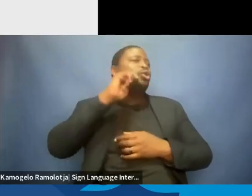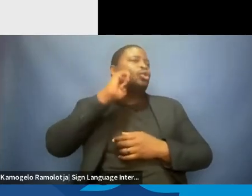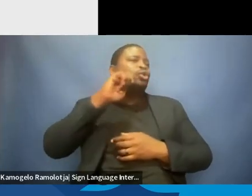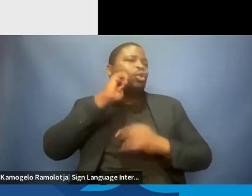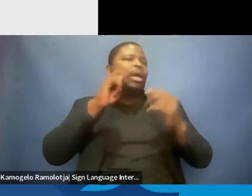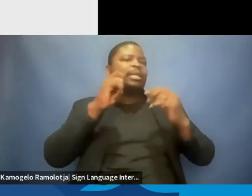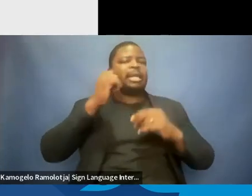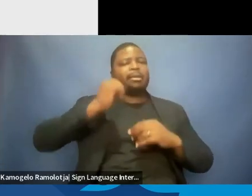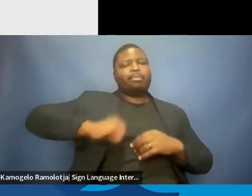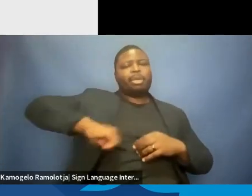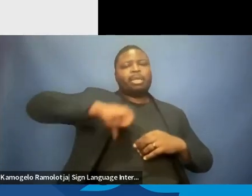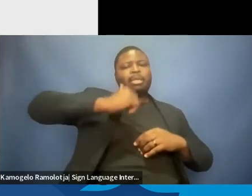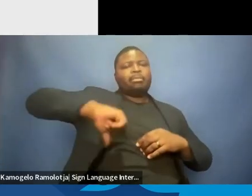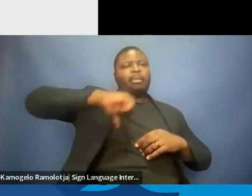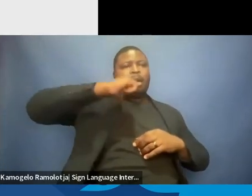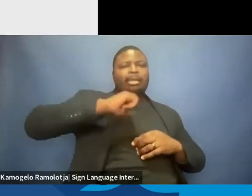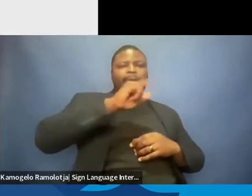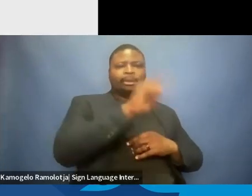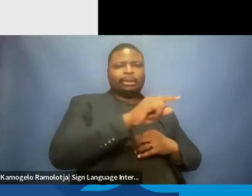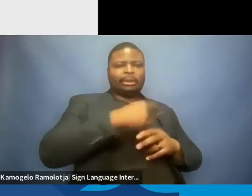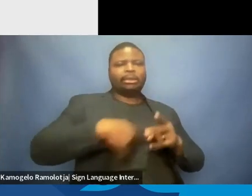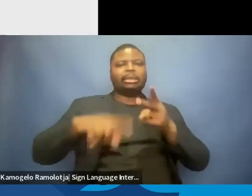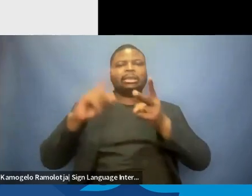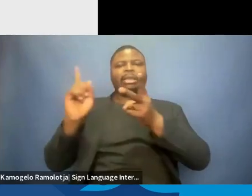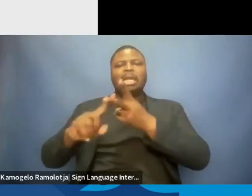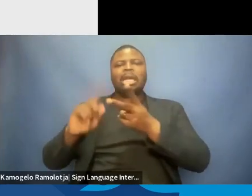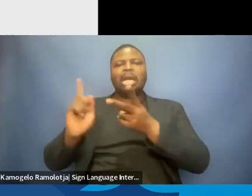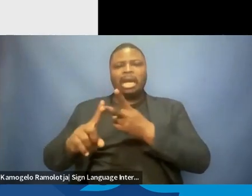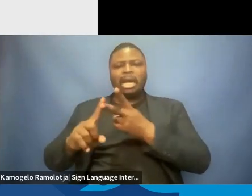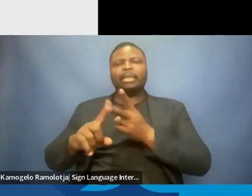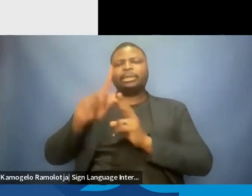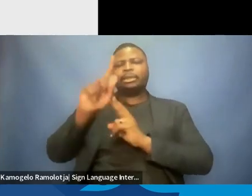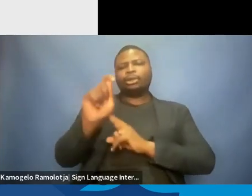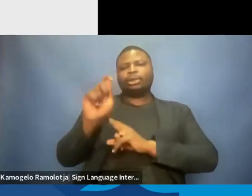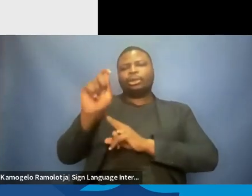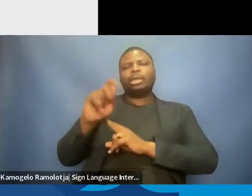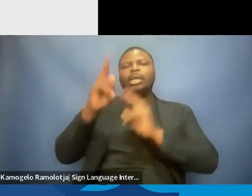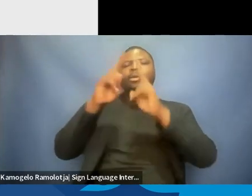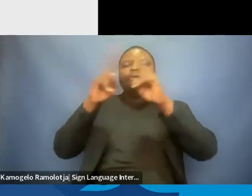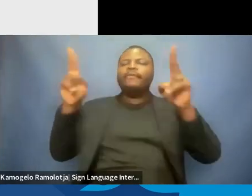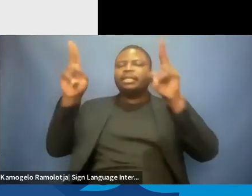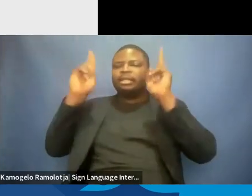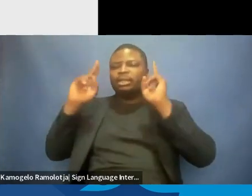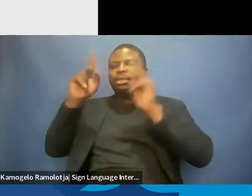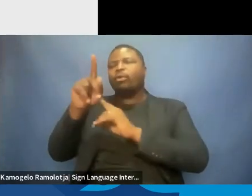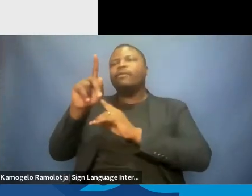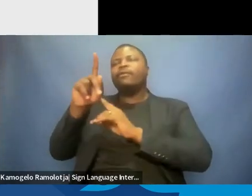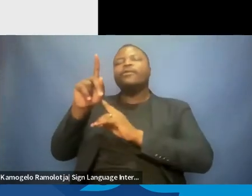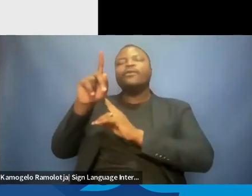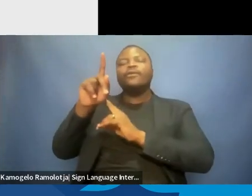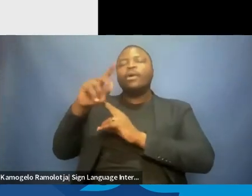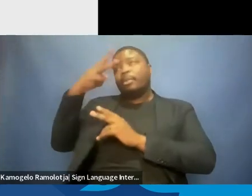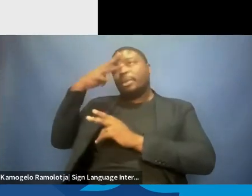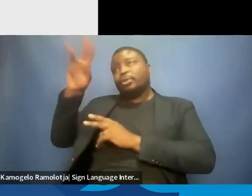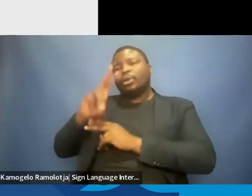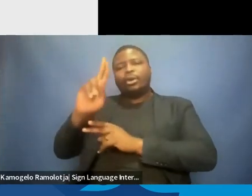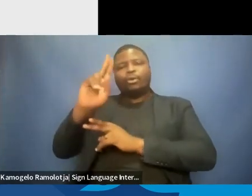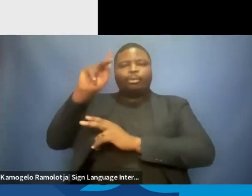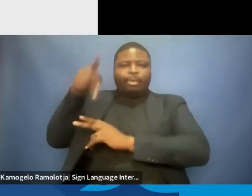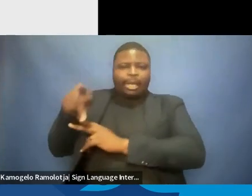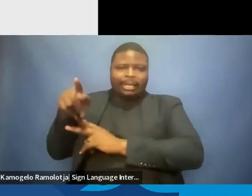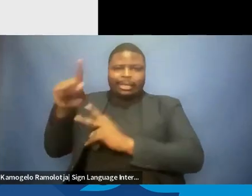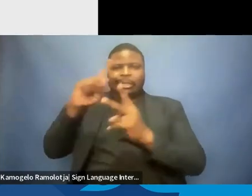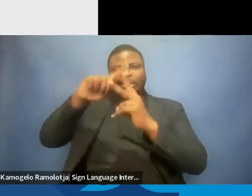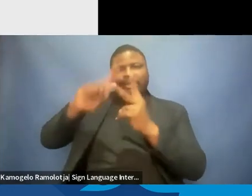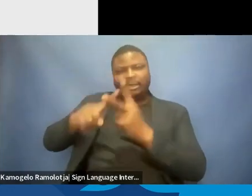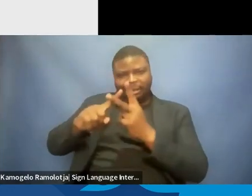Community-Oriented Substance Use Program is an initiative between the City of Tshwane and the University of Pretoria, specifically